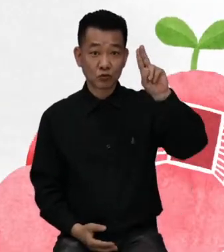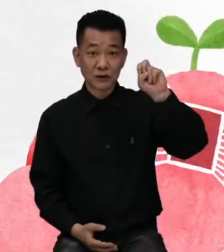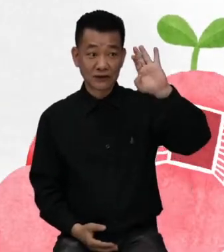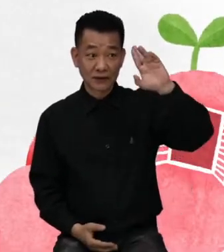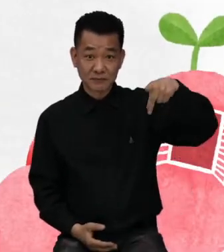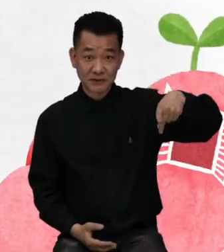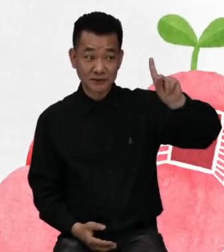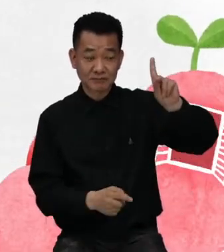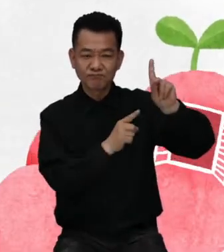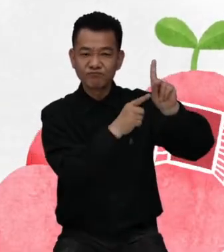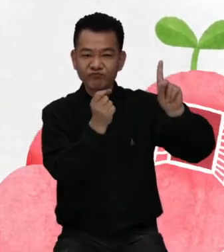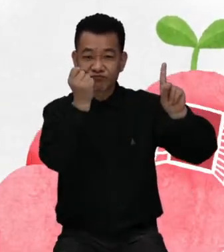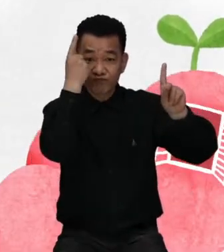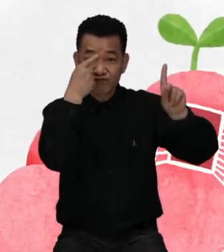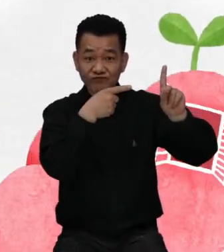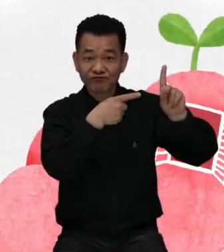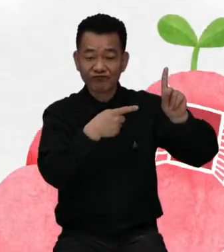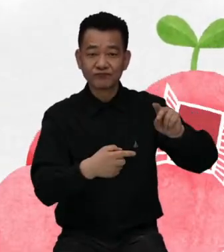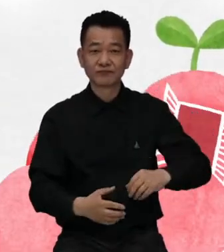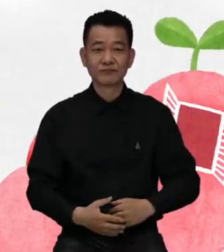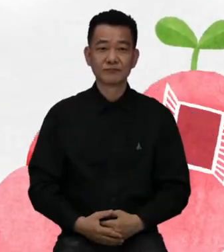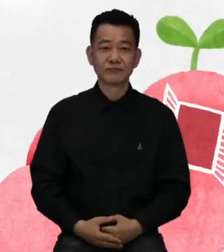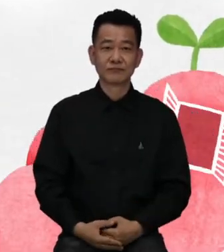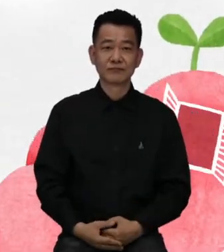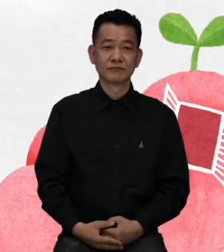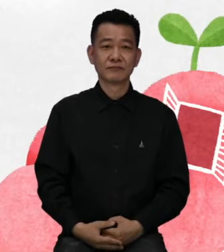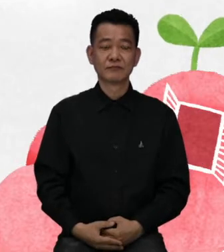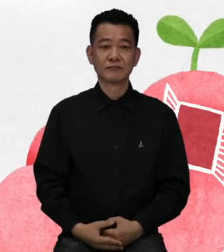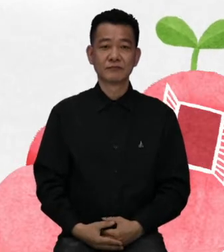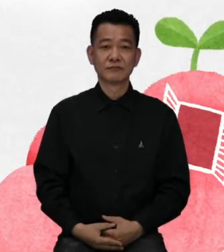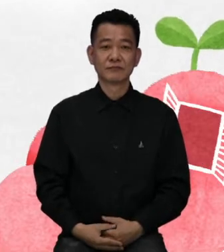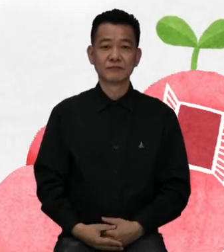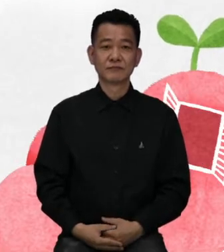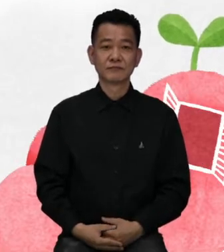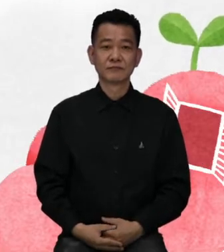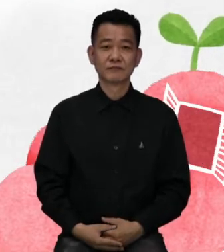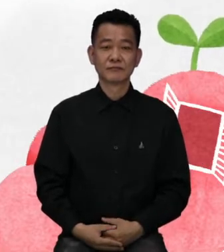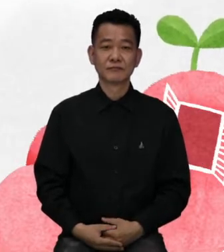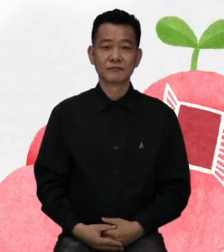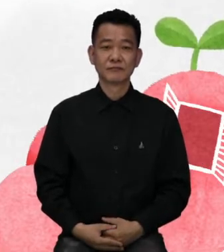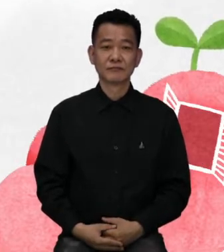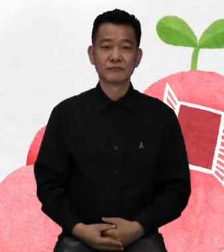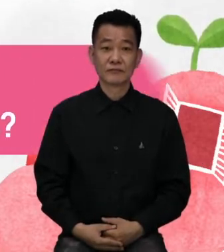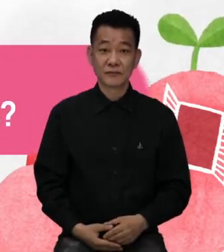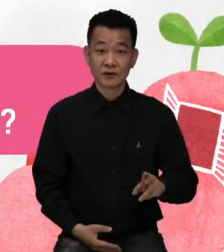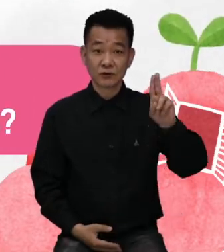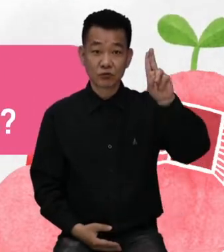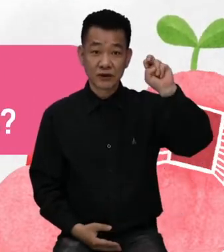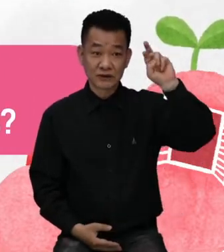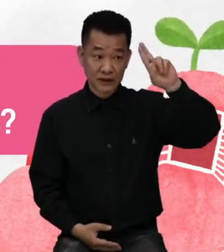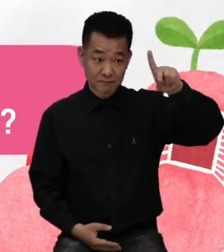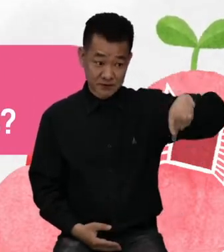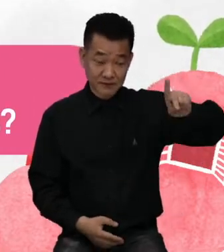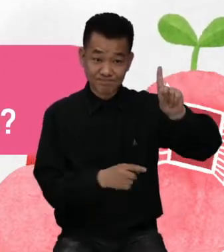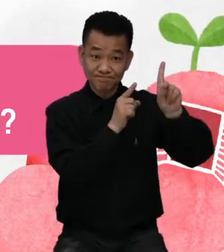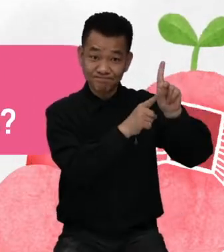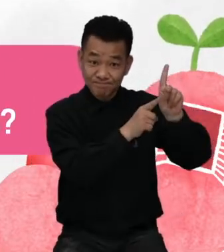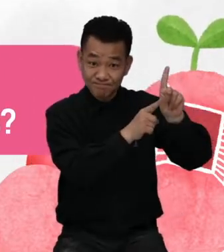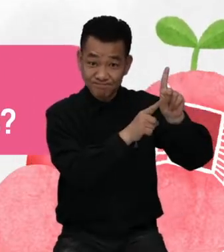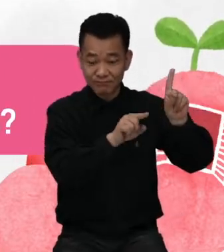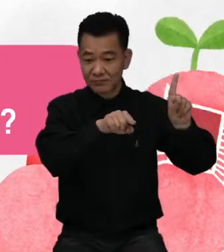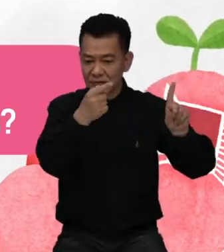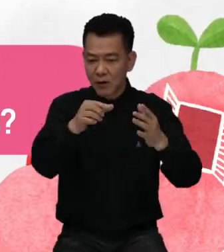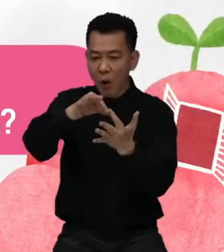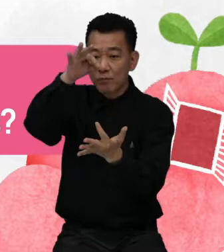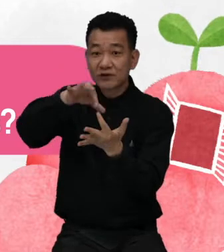Understanding the UN Convention on the Rights of Persons with Disabilities. What is the optional protocol to the